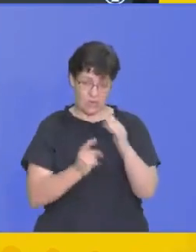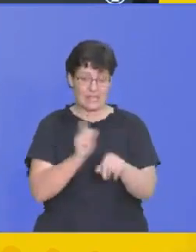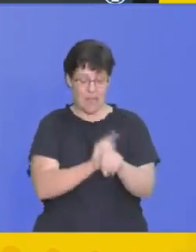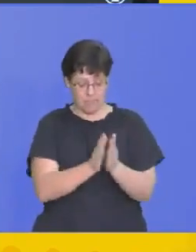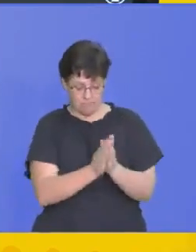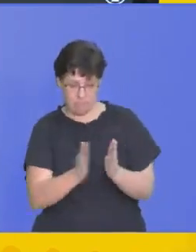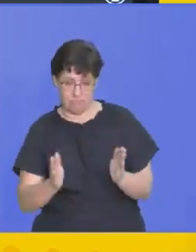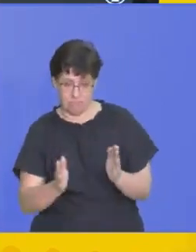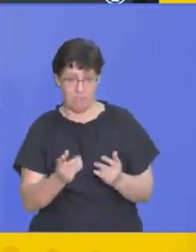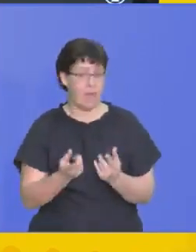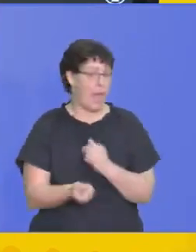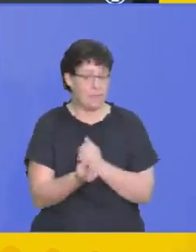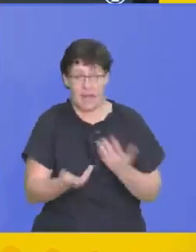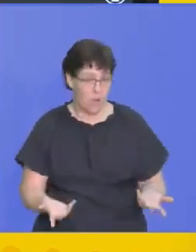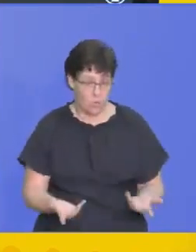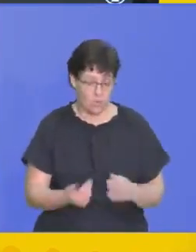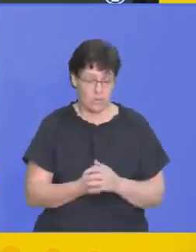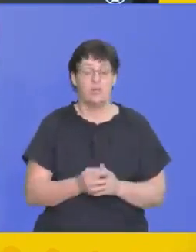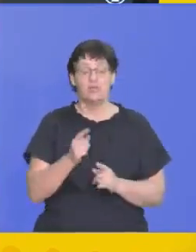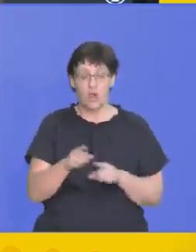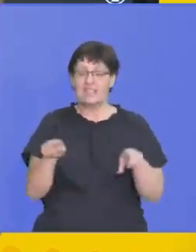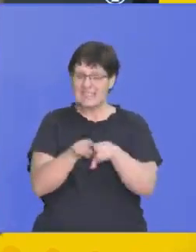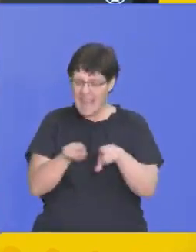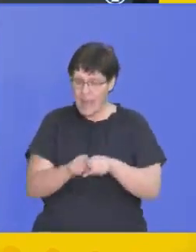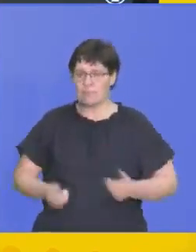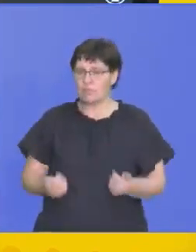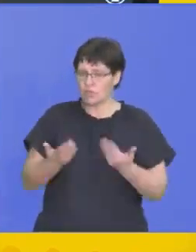time. So, and we look at the same goods and the